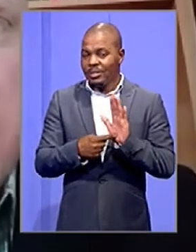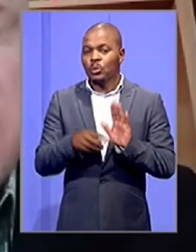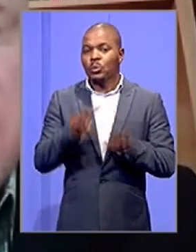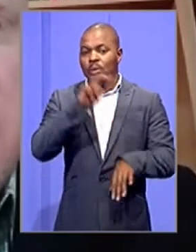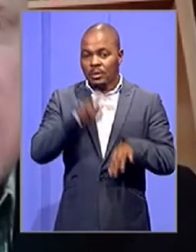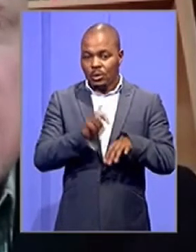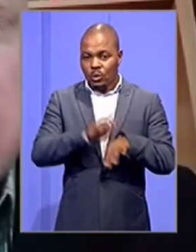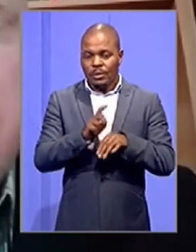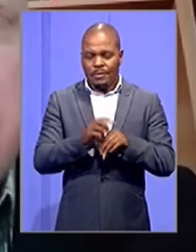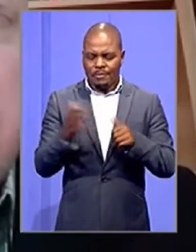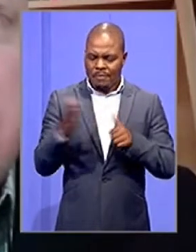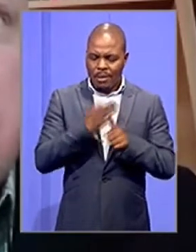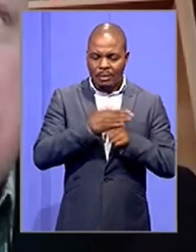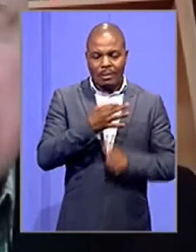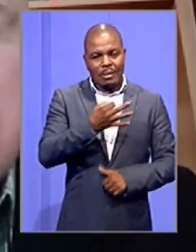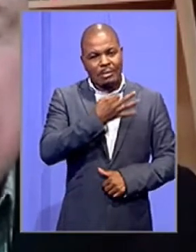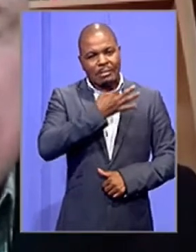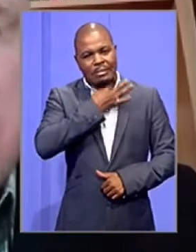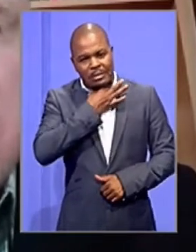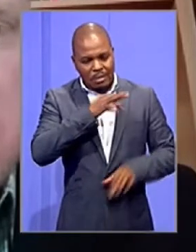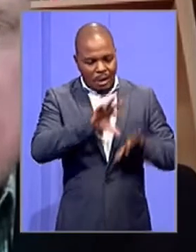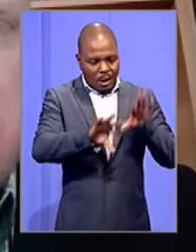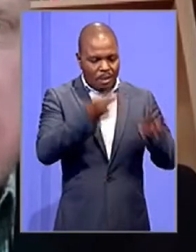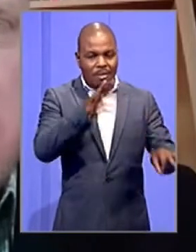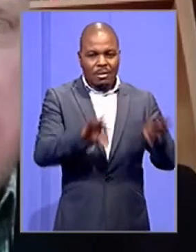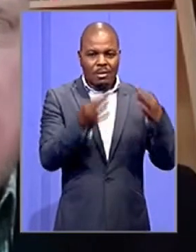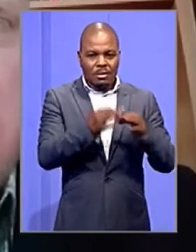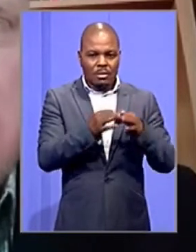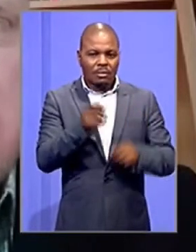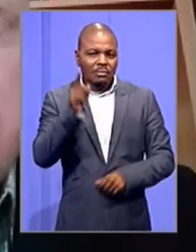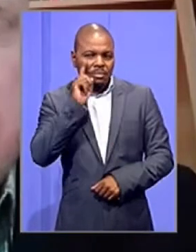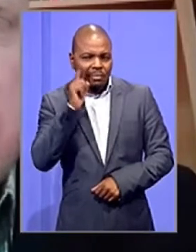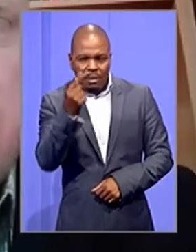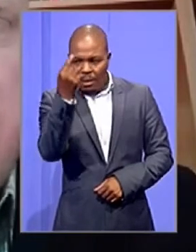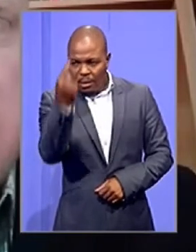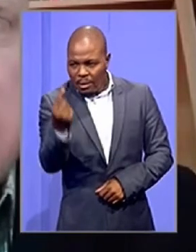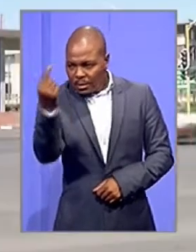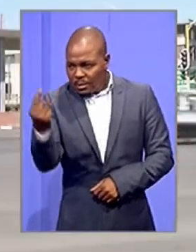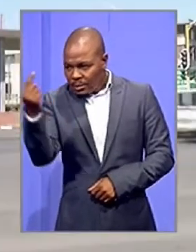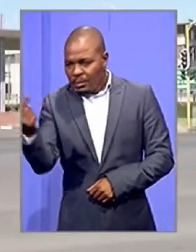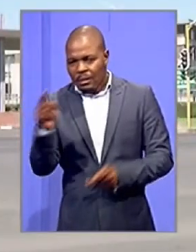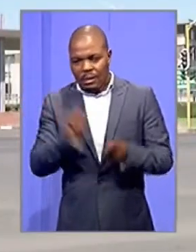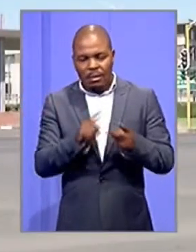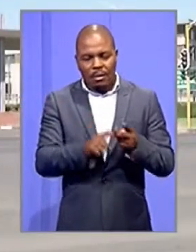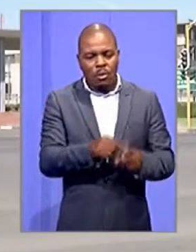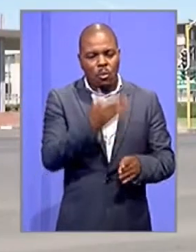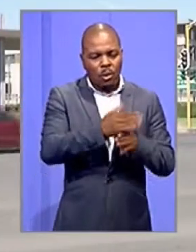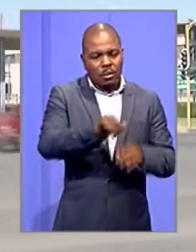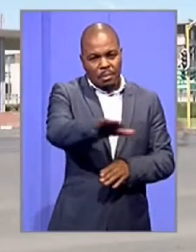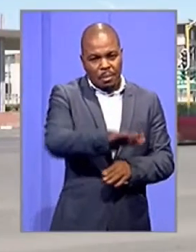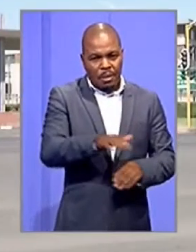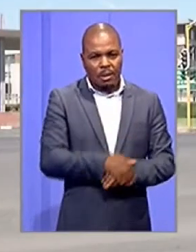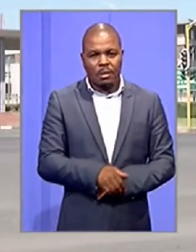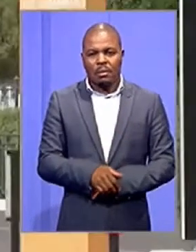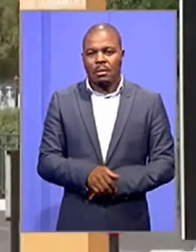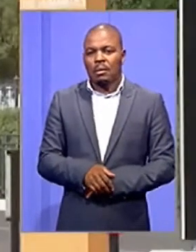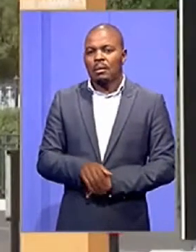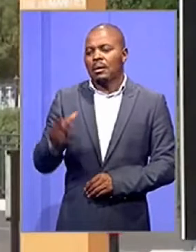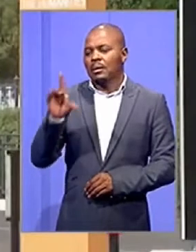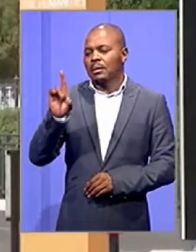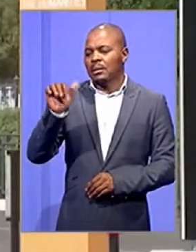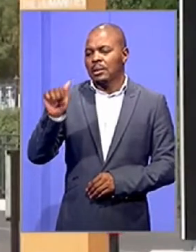proper risk analysis when you look at each individual, each workspace. Democratic Alliance Student Organization Canada